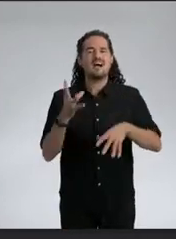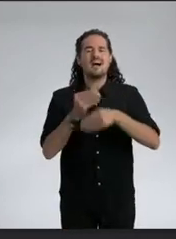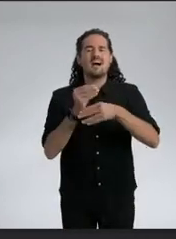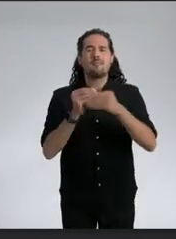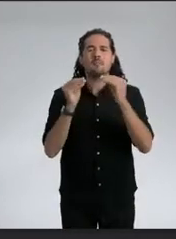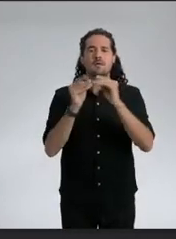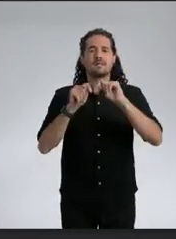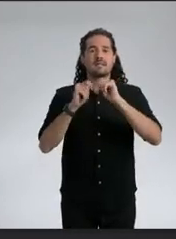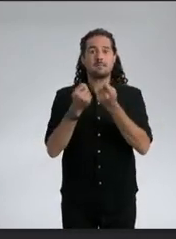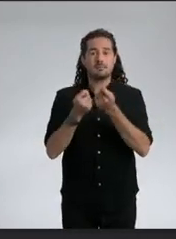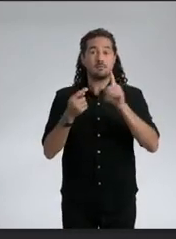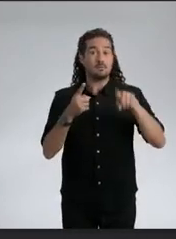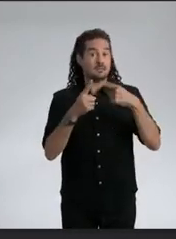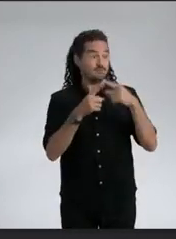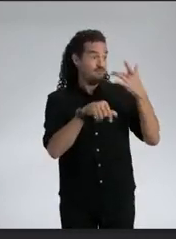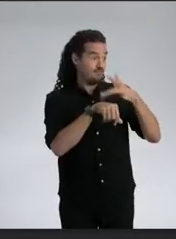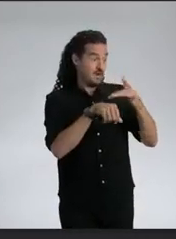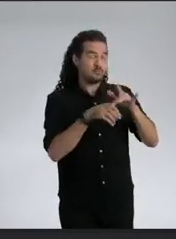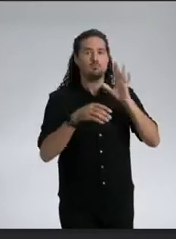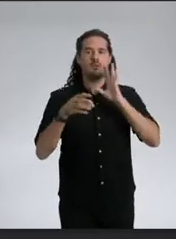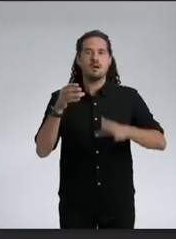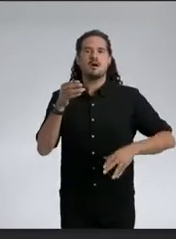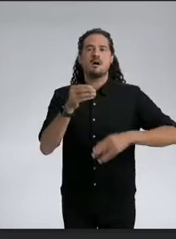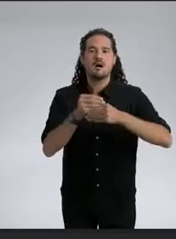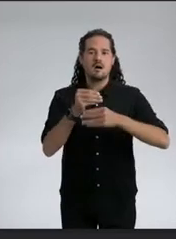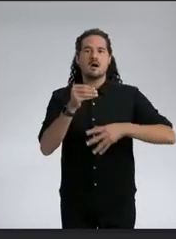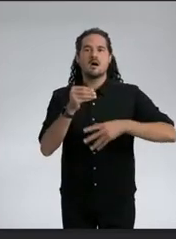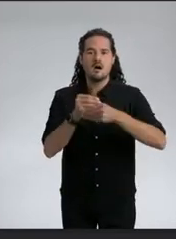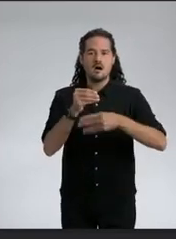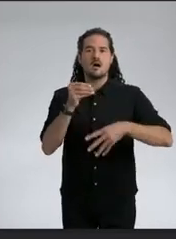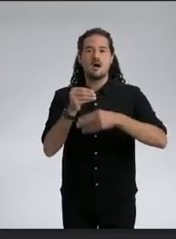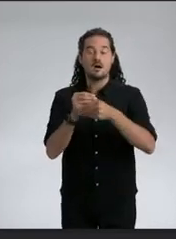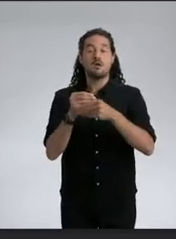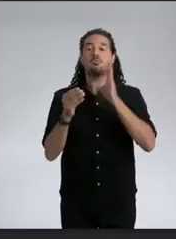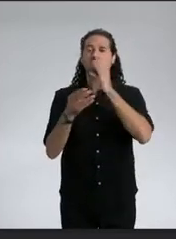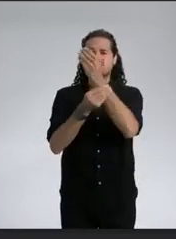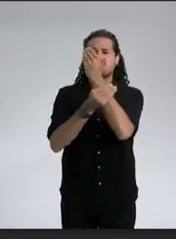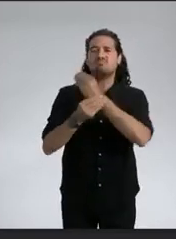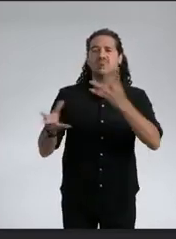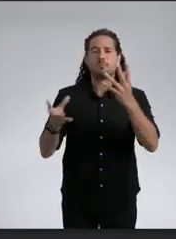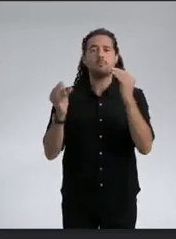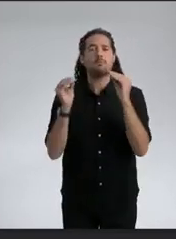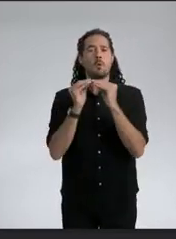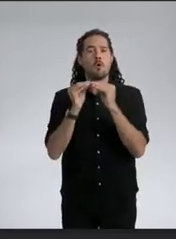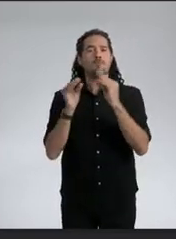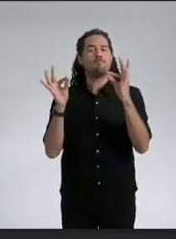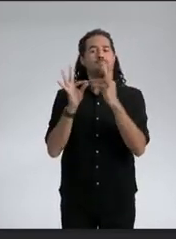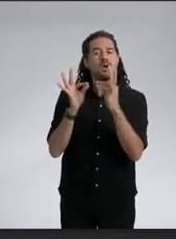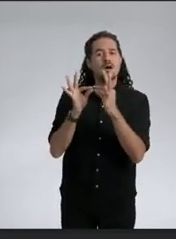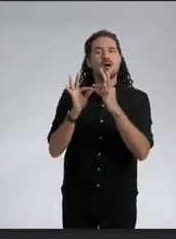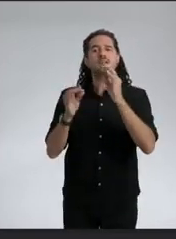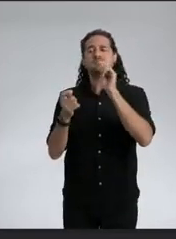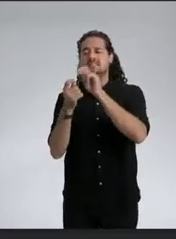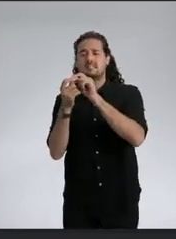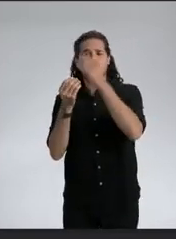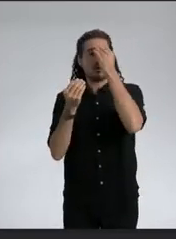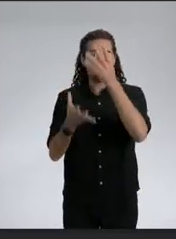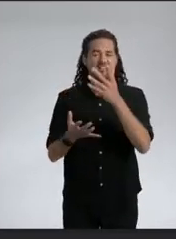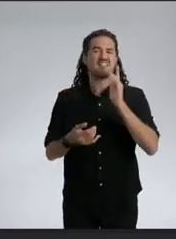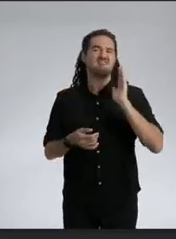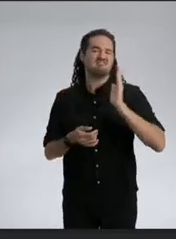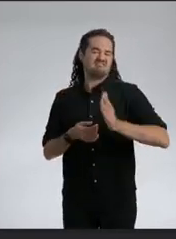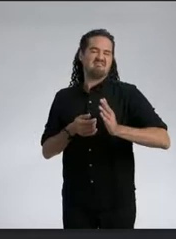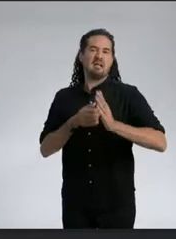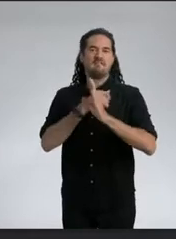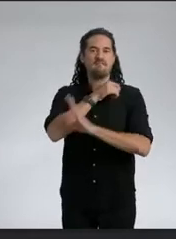all developers next year. We'll provide more details on pricing and availability this fall. You can check your